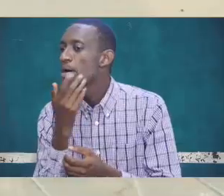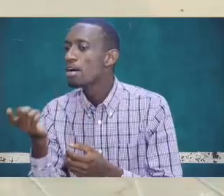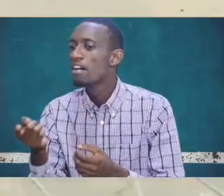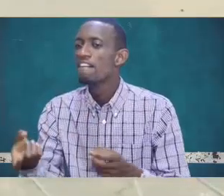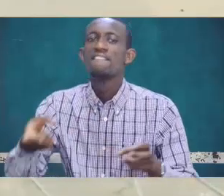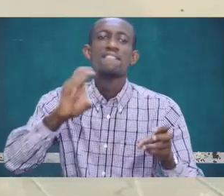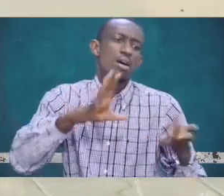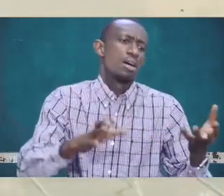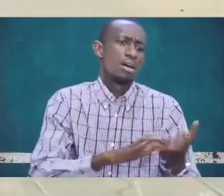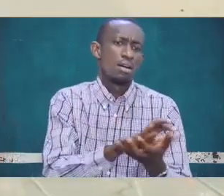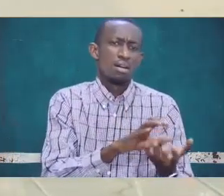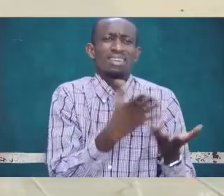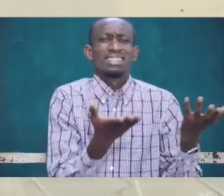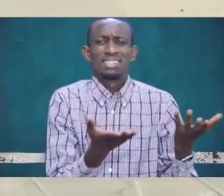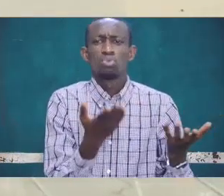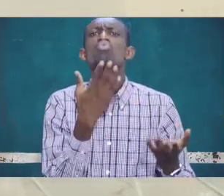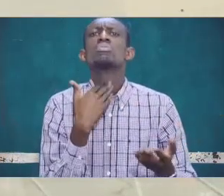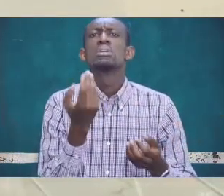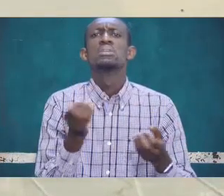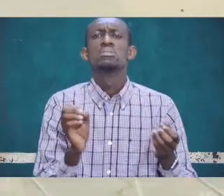by accident. What do?